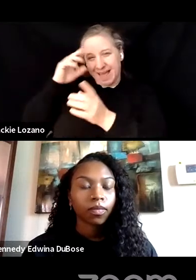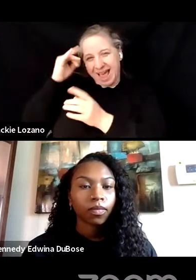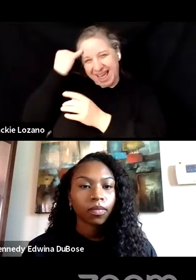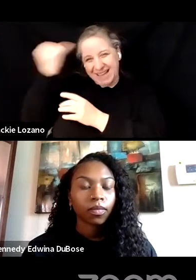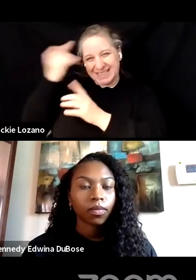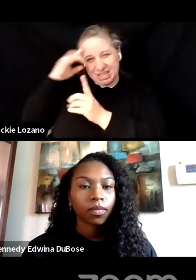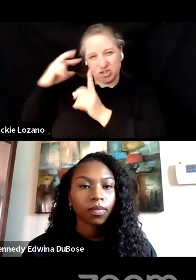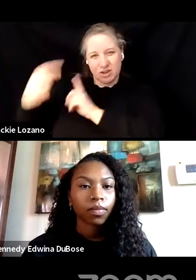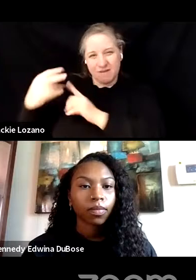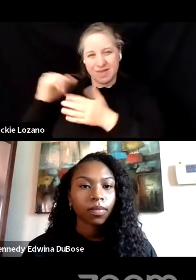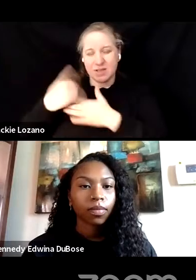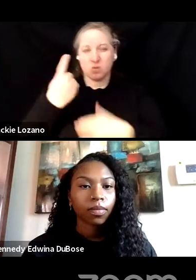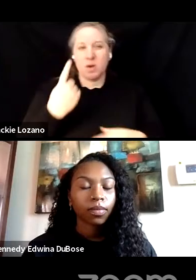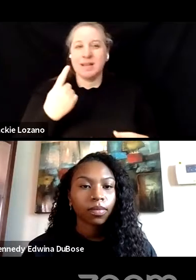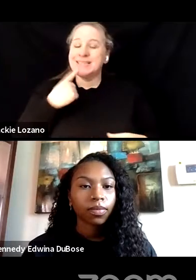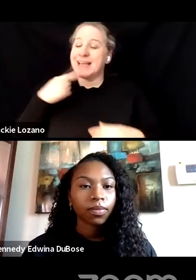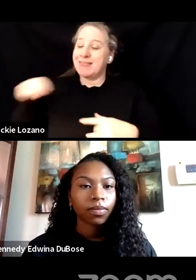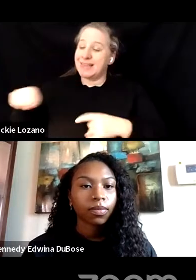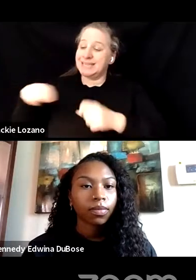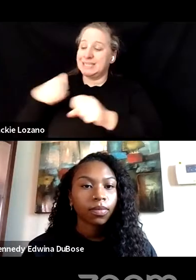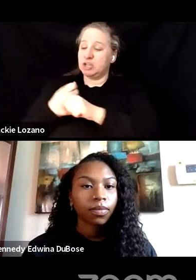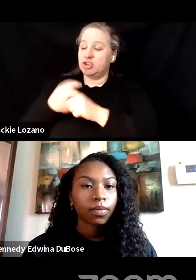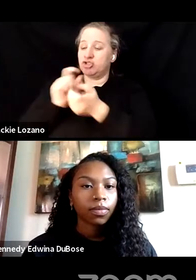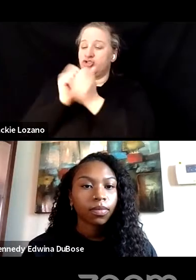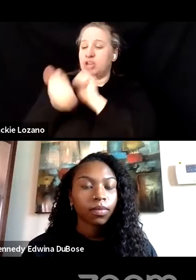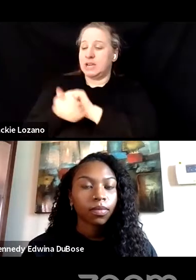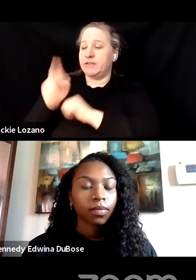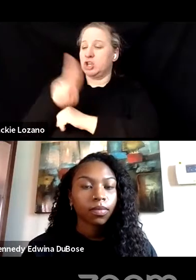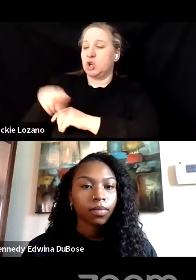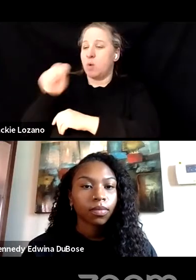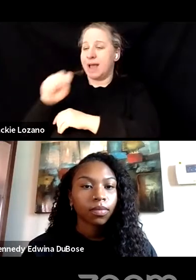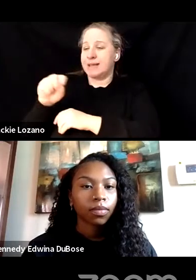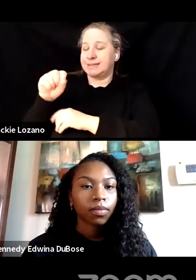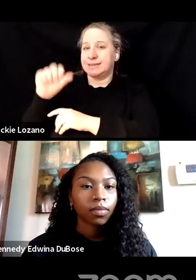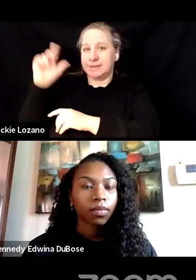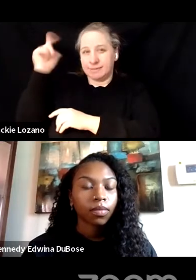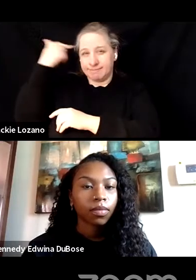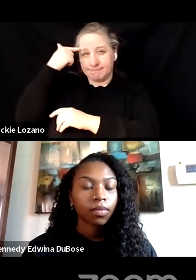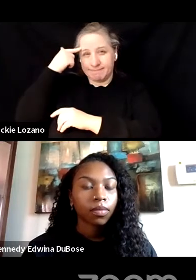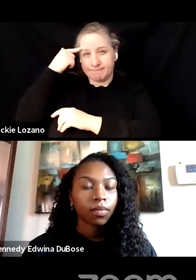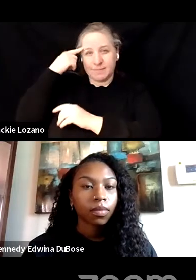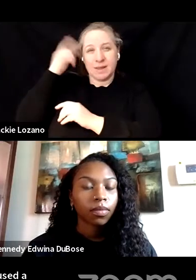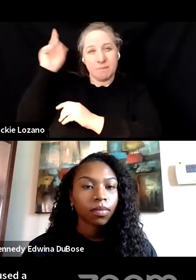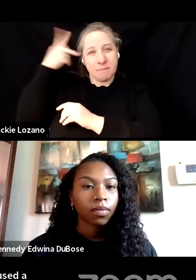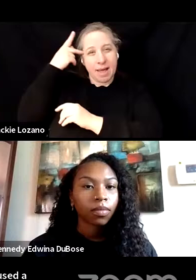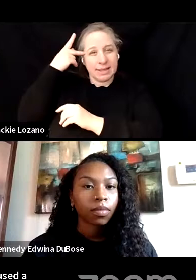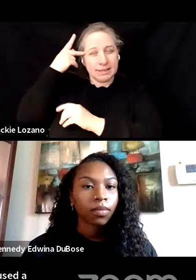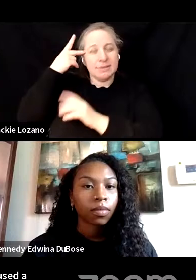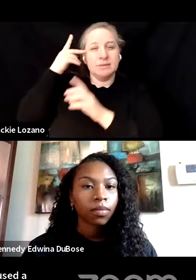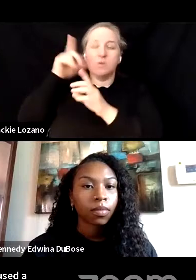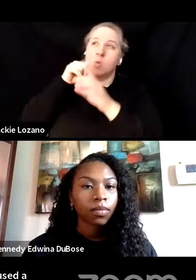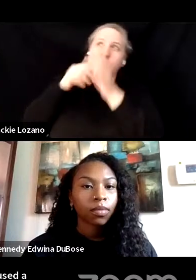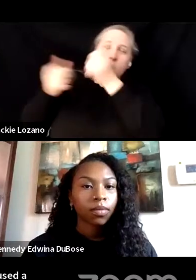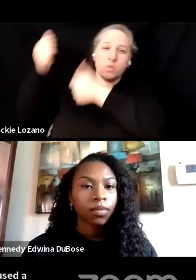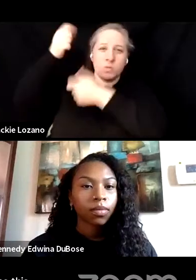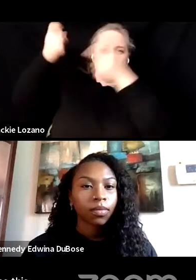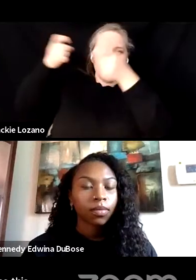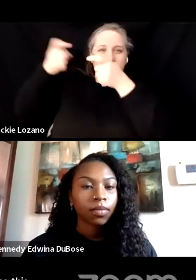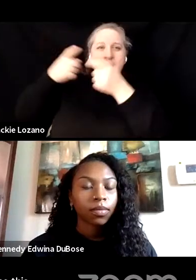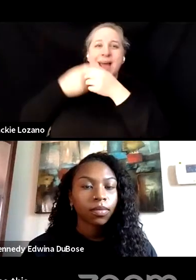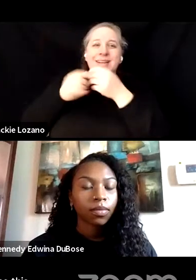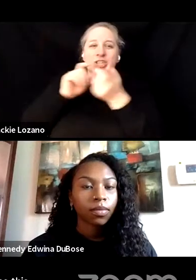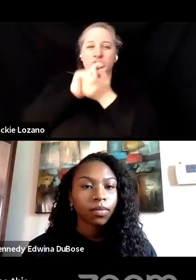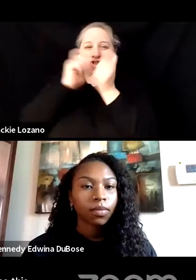one. It said, this year's change in US administration is a paradigm shift towards increased concern